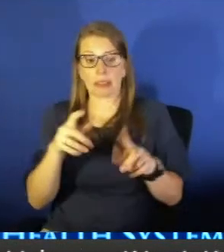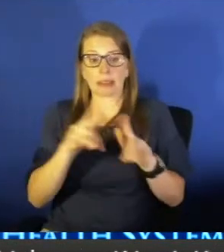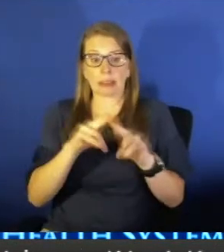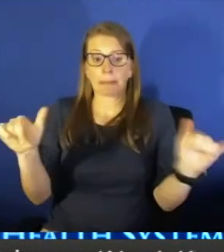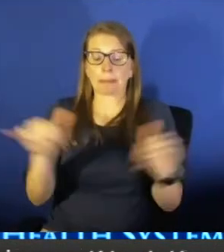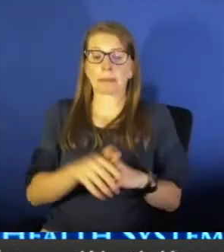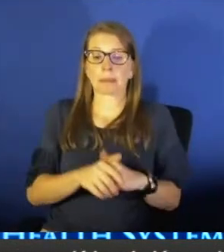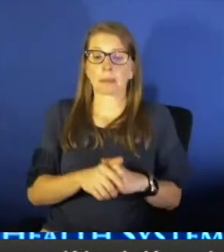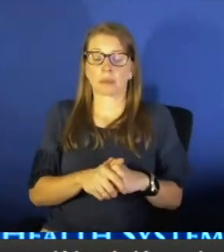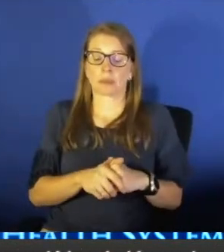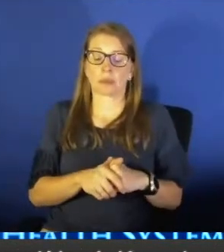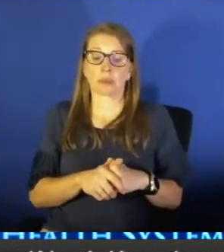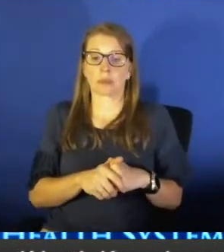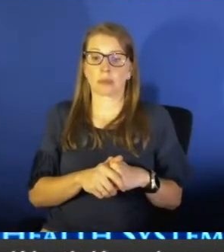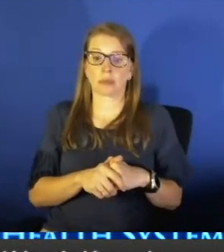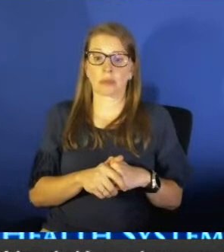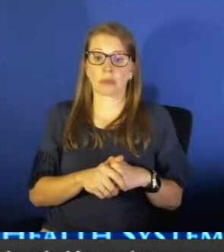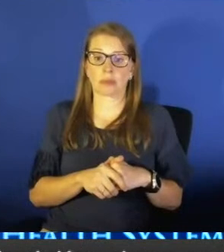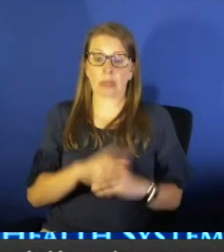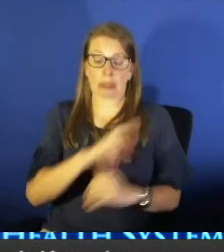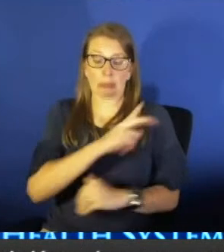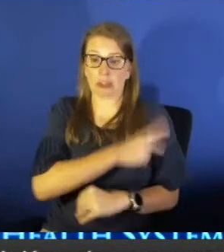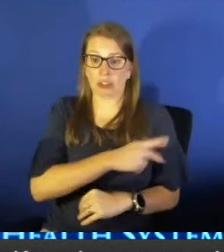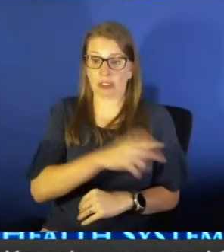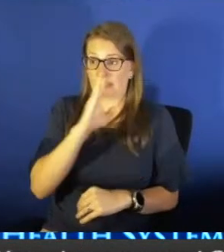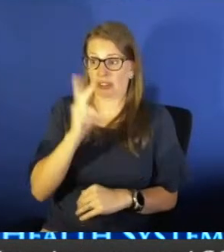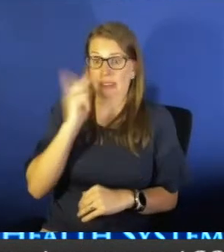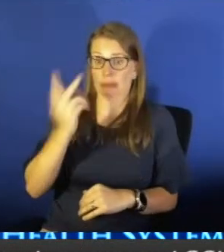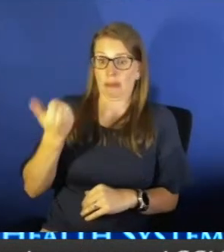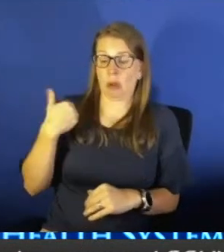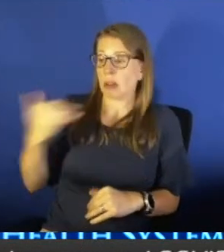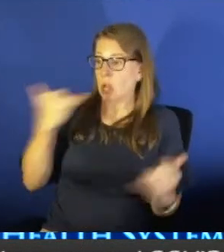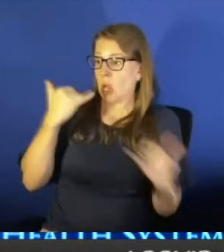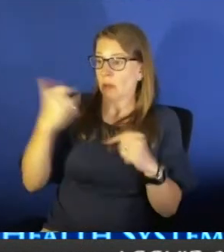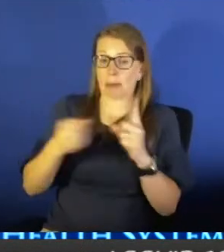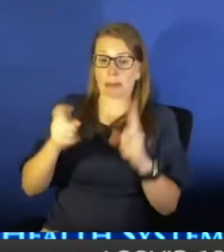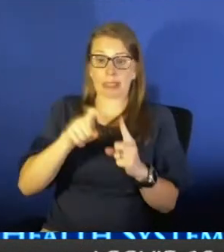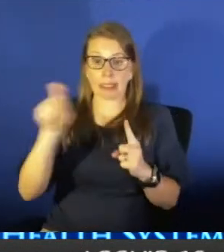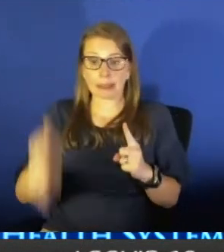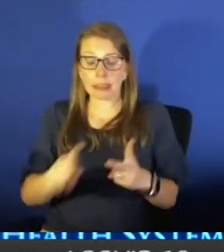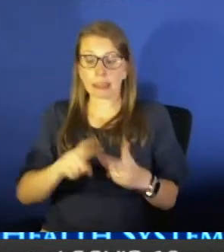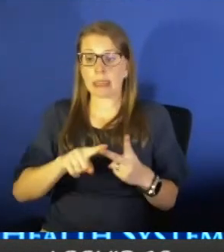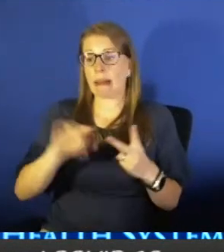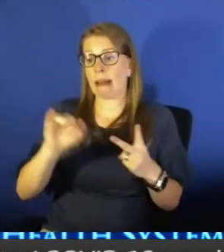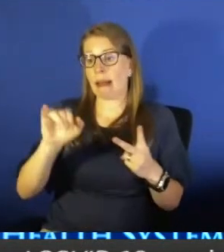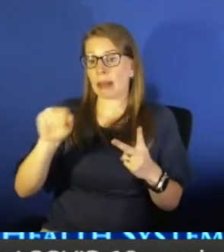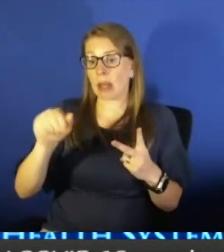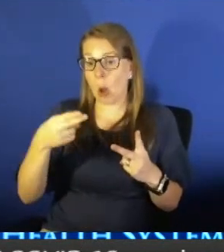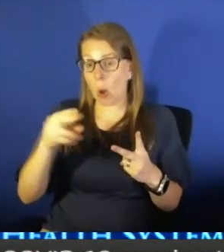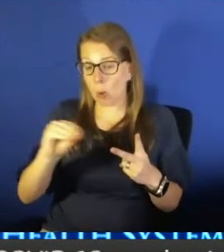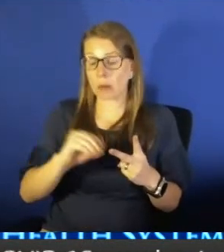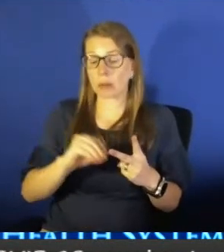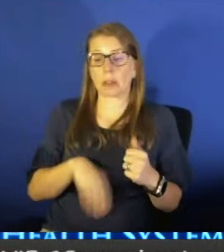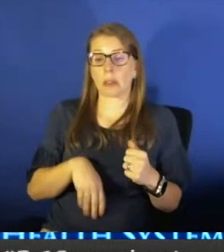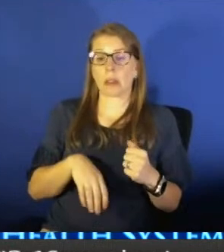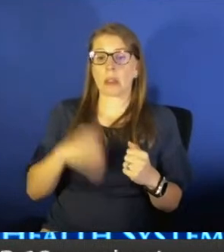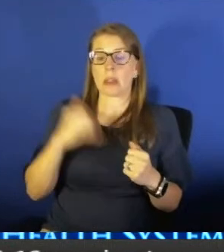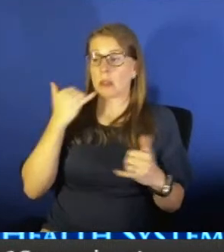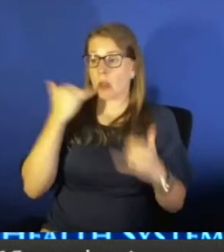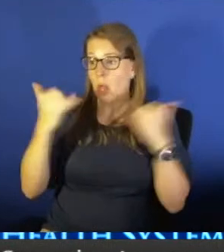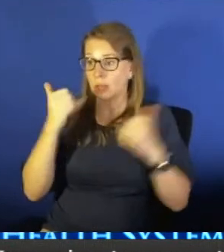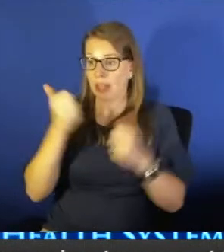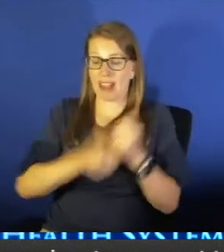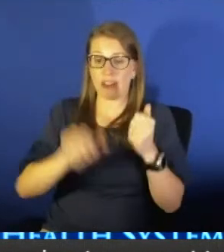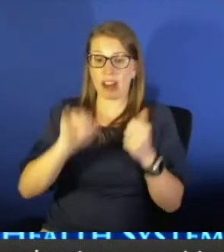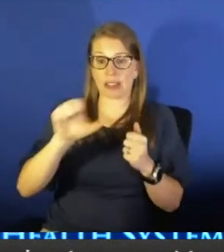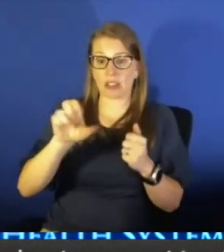honestly, on patients you could never see. As she mentioned, getting calls from Texas and Idaho, and because they'd called every ICU along the way trying to find